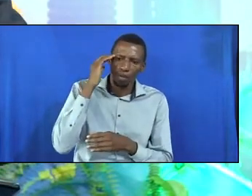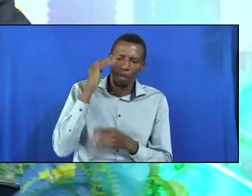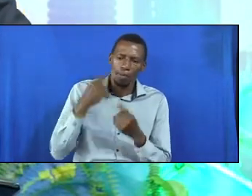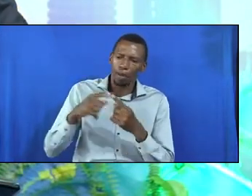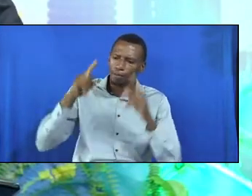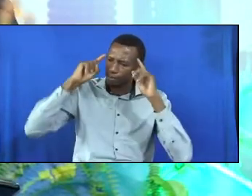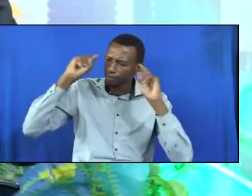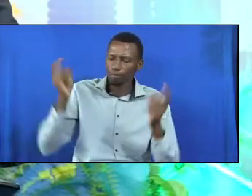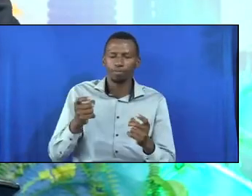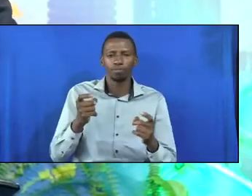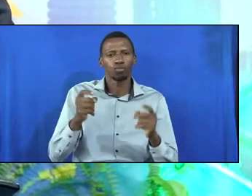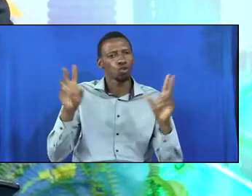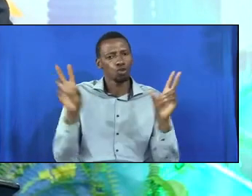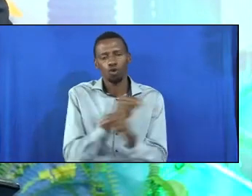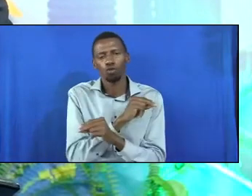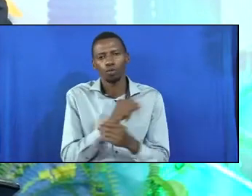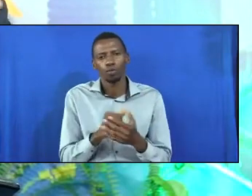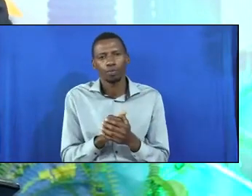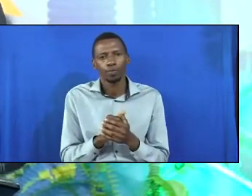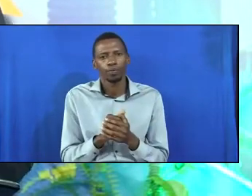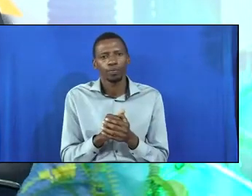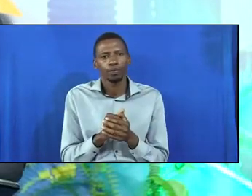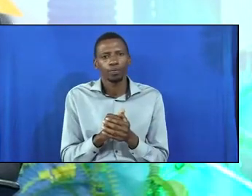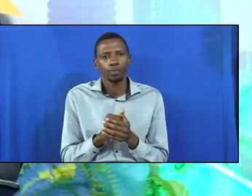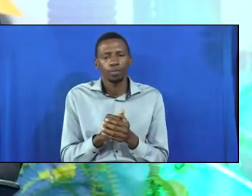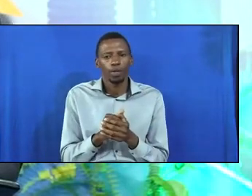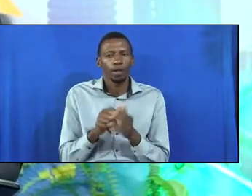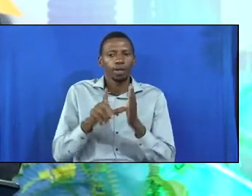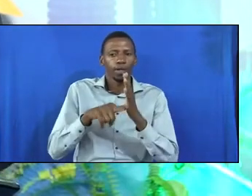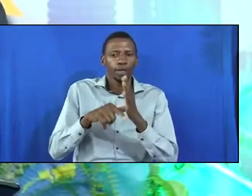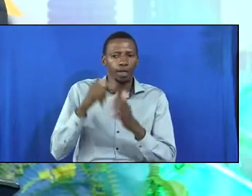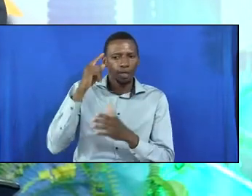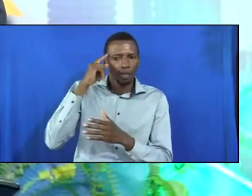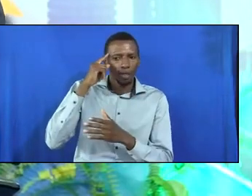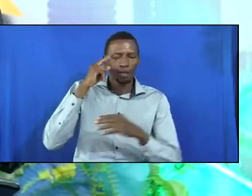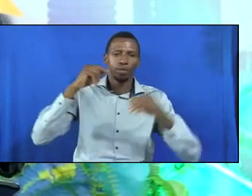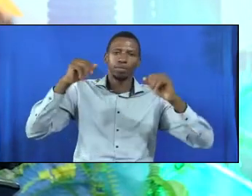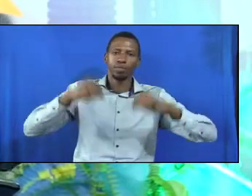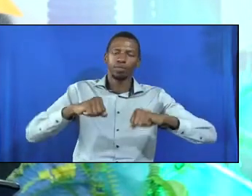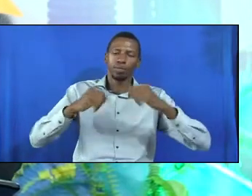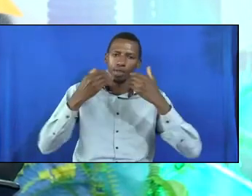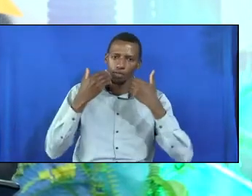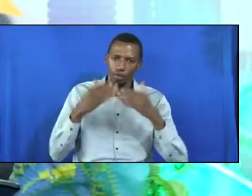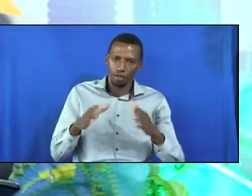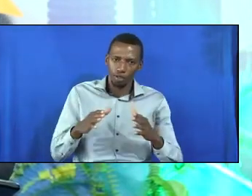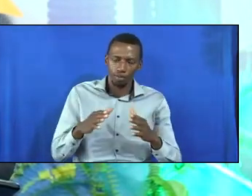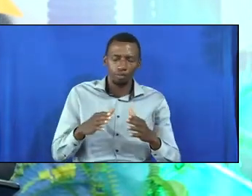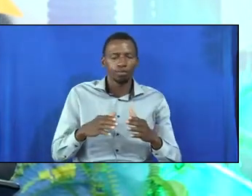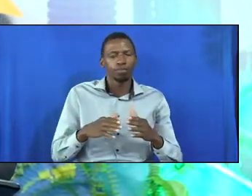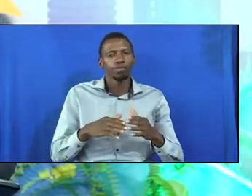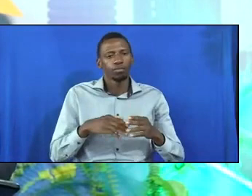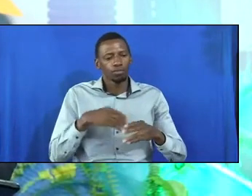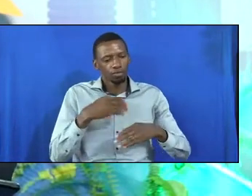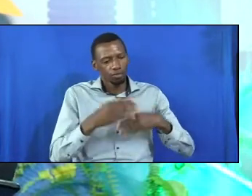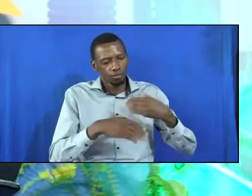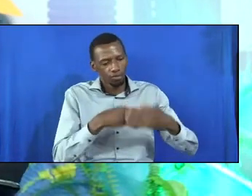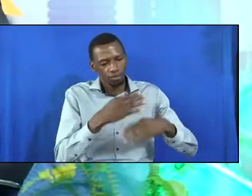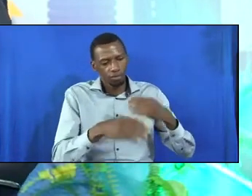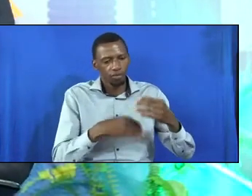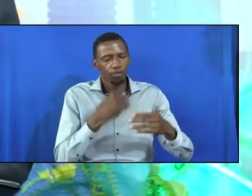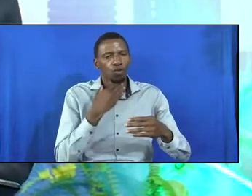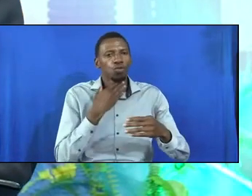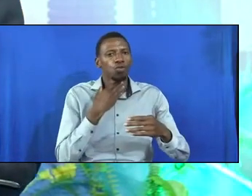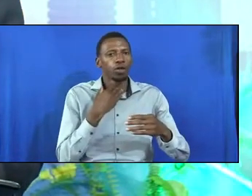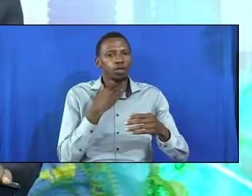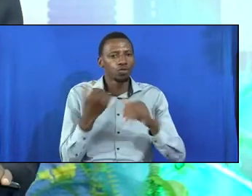After some time, they thought they had struck an agreement with him. So again, they went into the business of baptizing. The